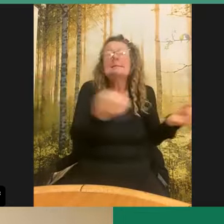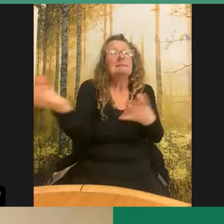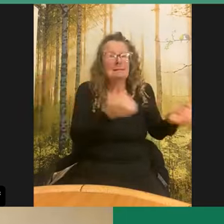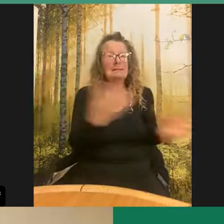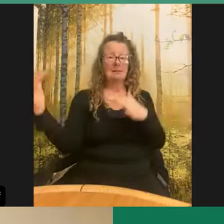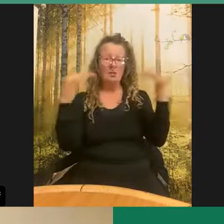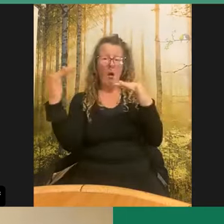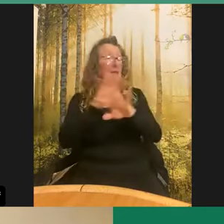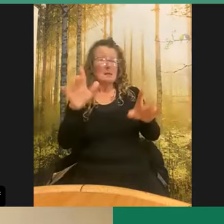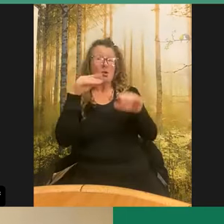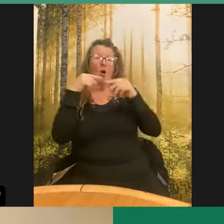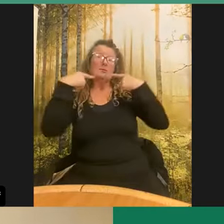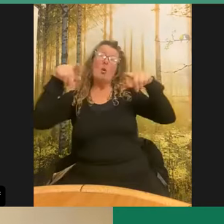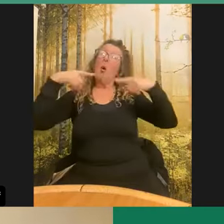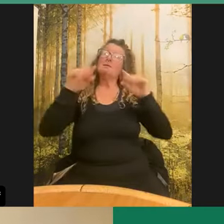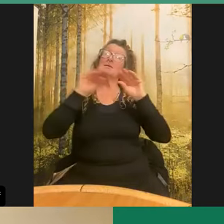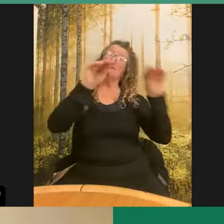not taught, and